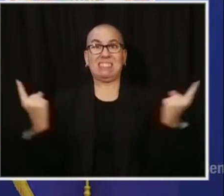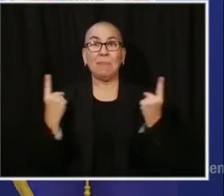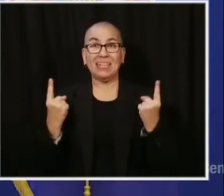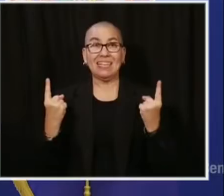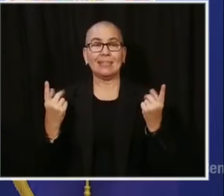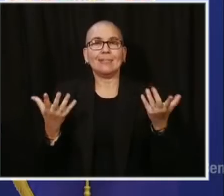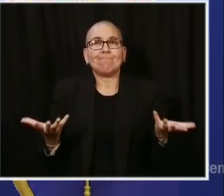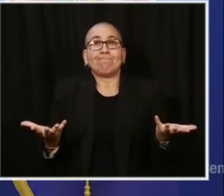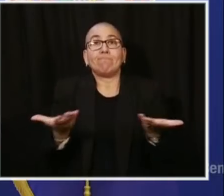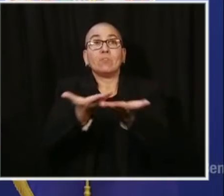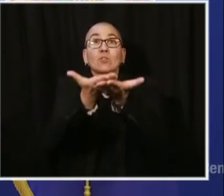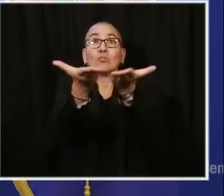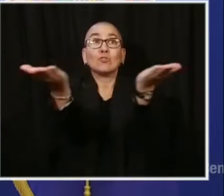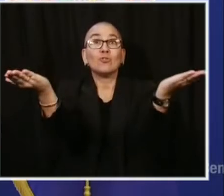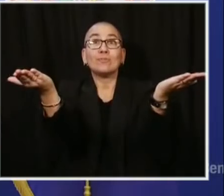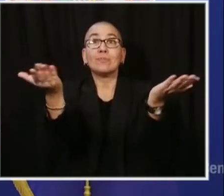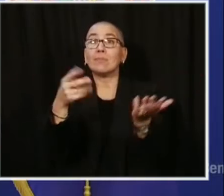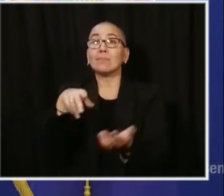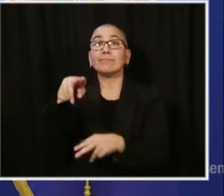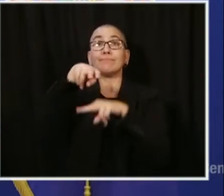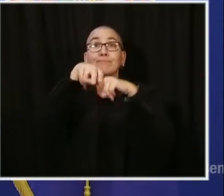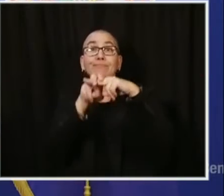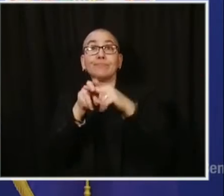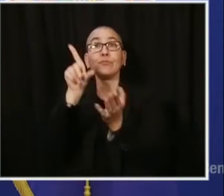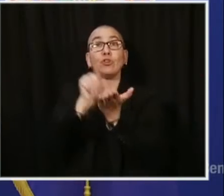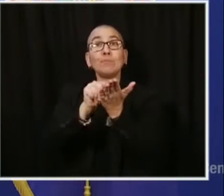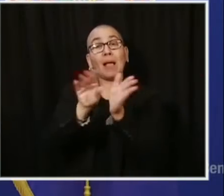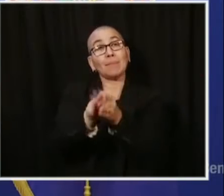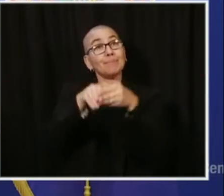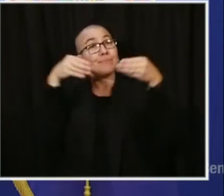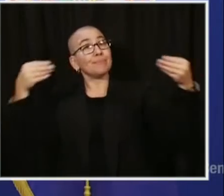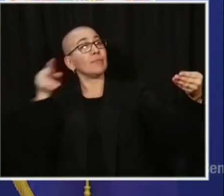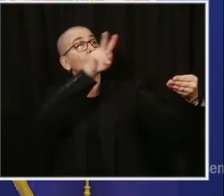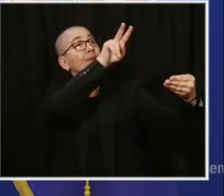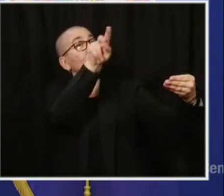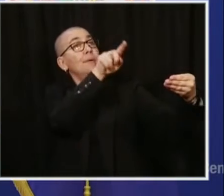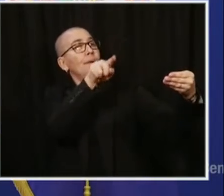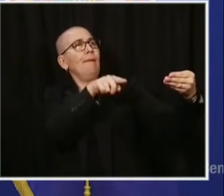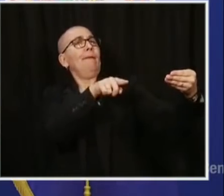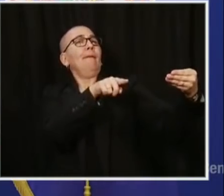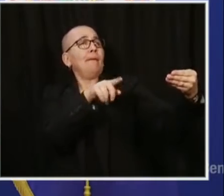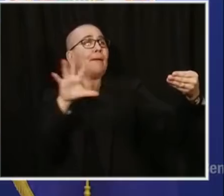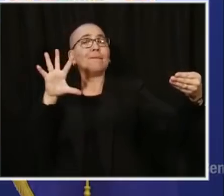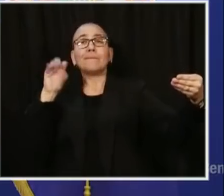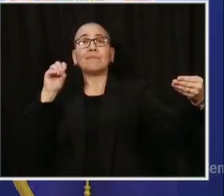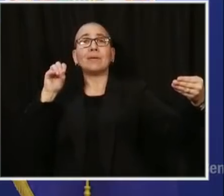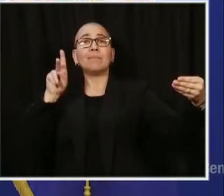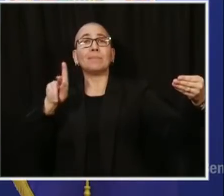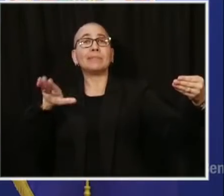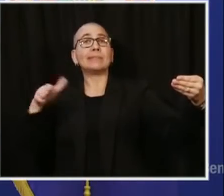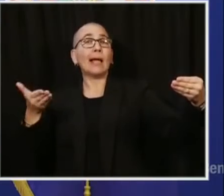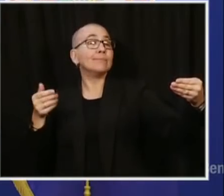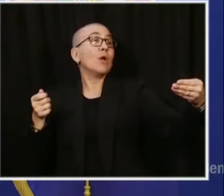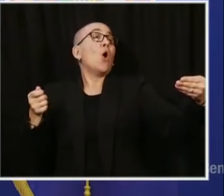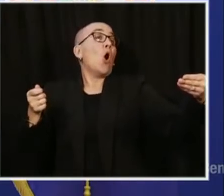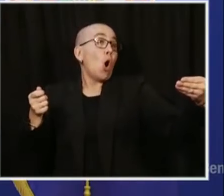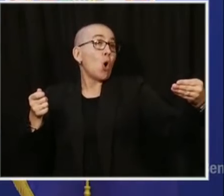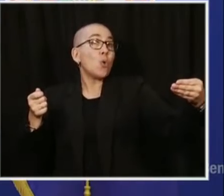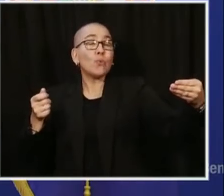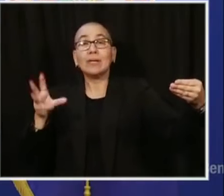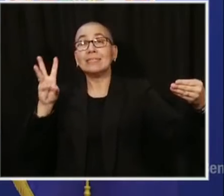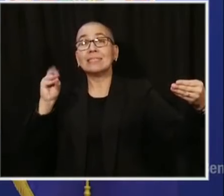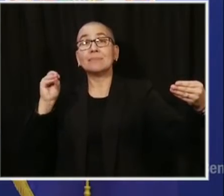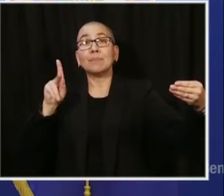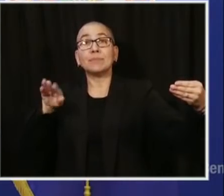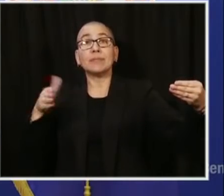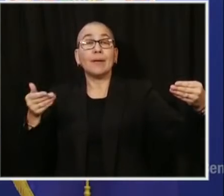not be unusual for you to see 50 or 60 potential deaths based sheerly on the numbers of where we're going.